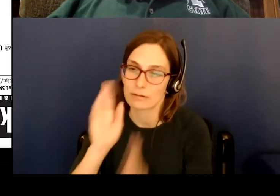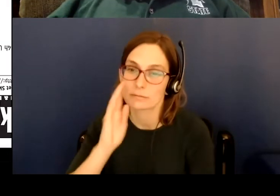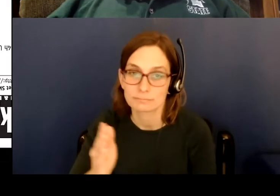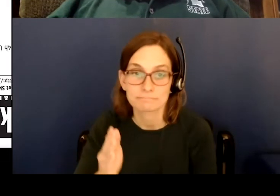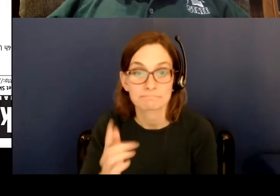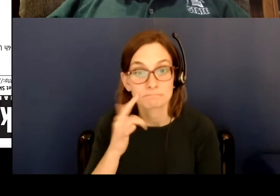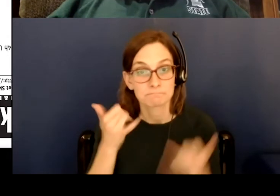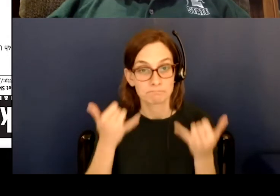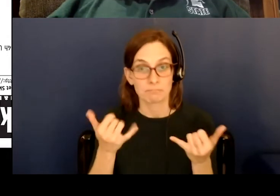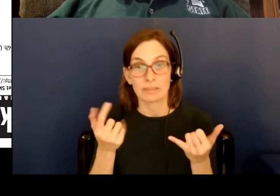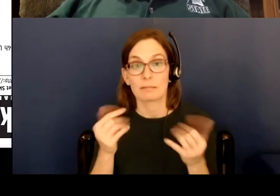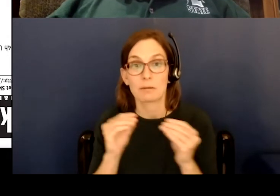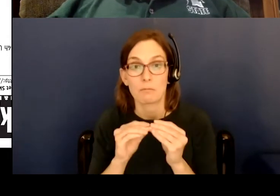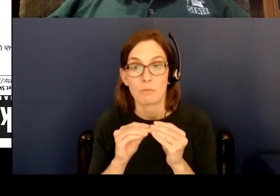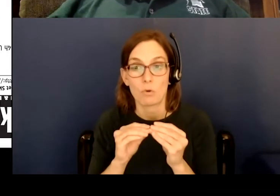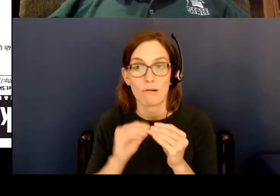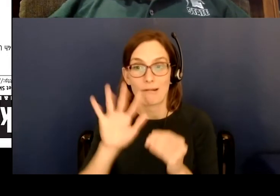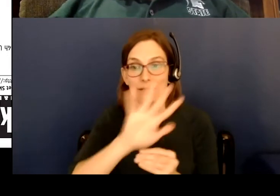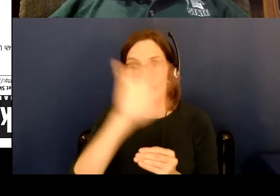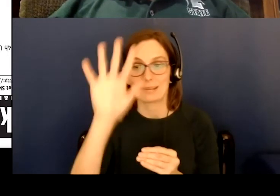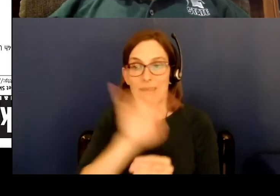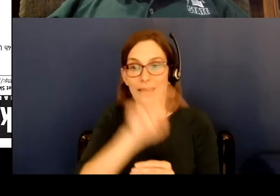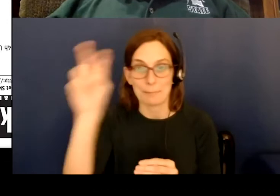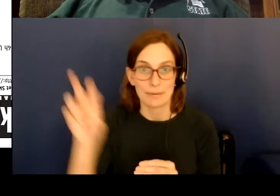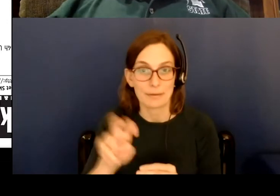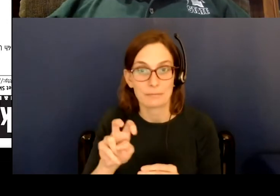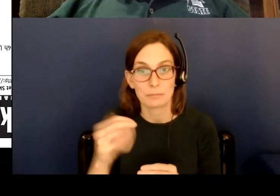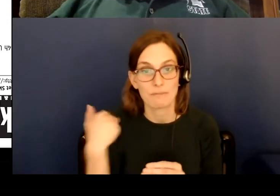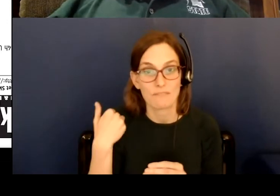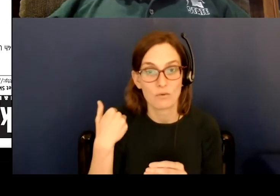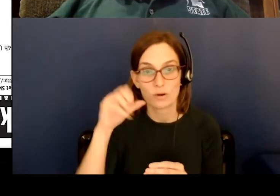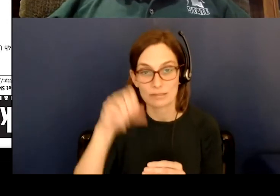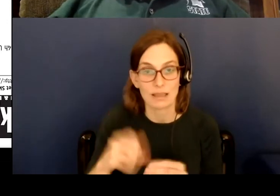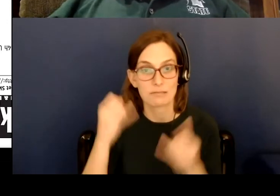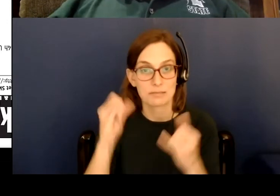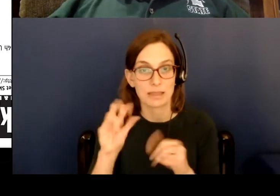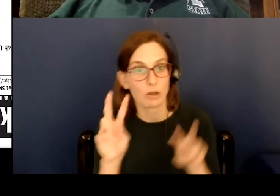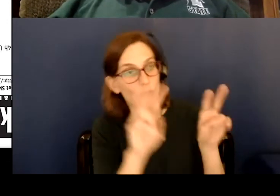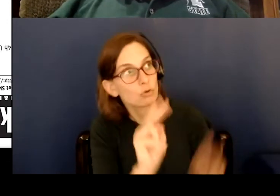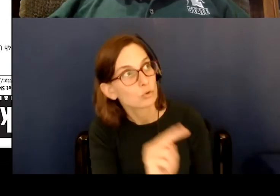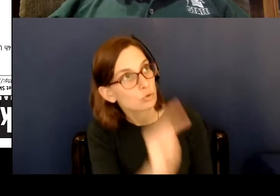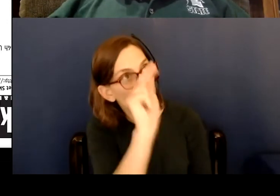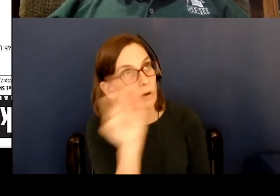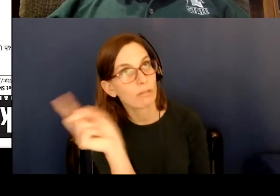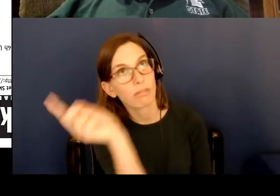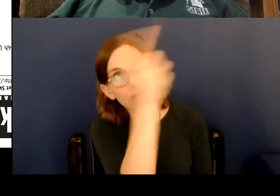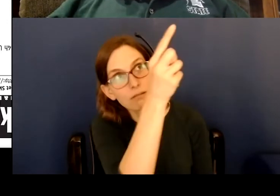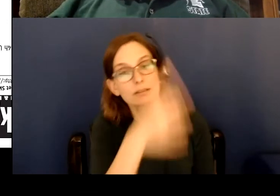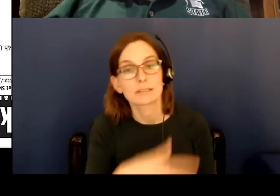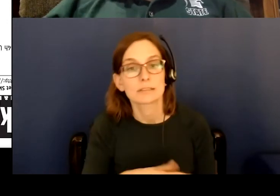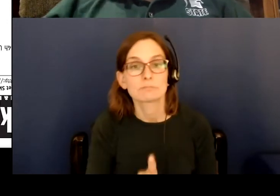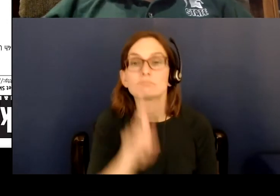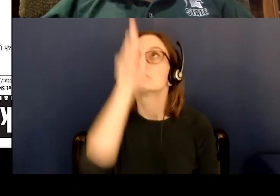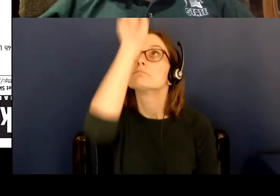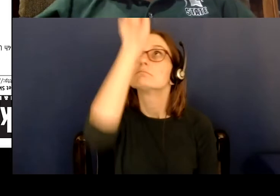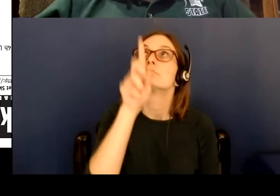now, a little bit more sky hopping. Before we were facing south, now we are facing north. And here's the point directly overhead. So you